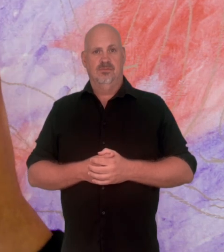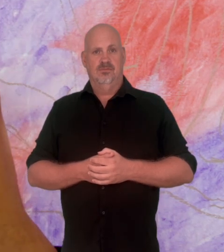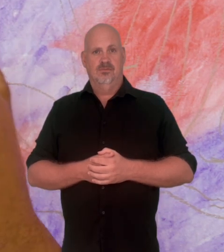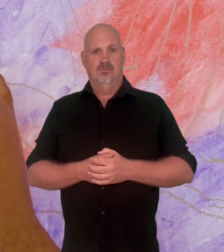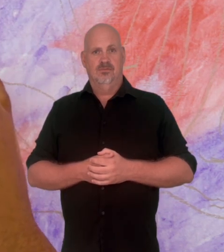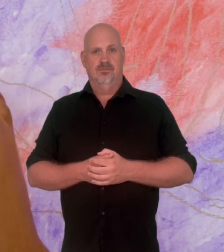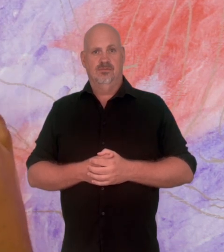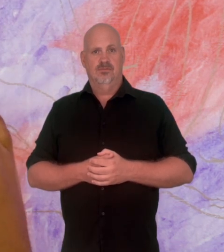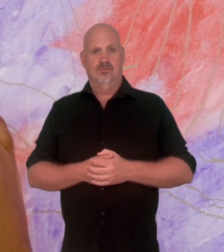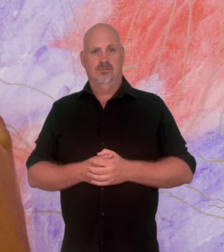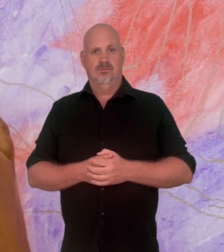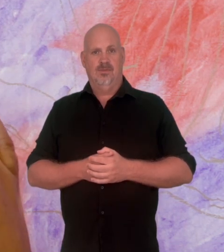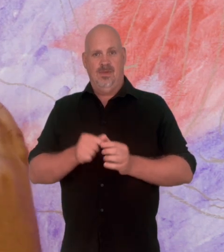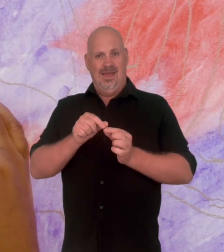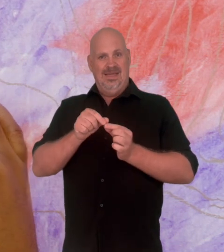Stem.